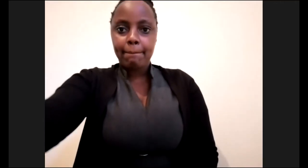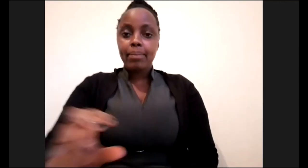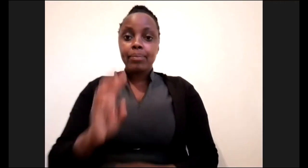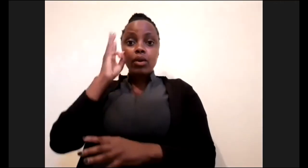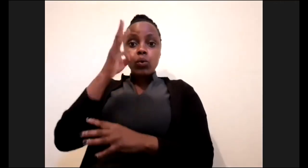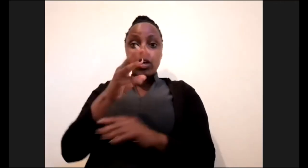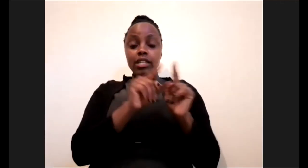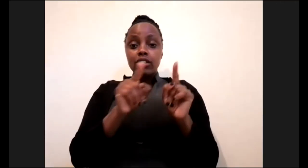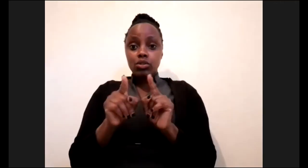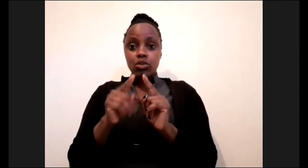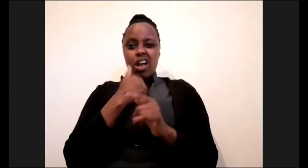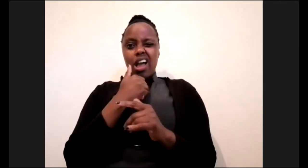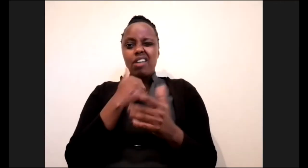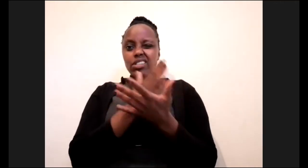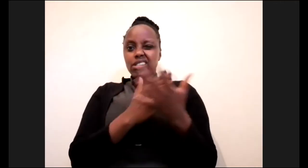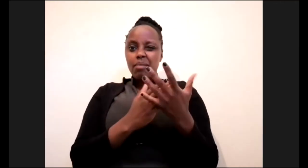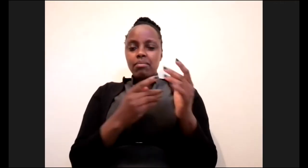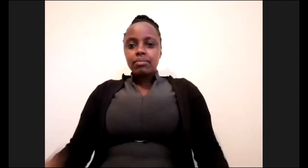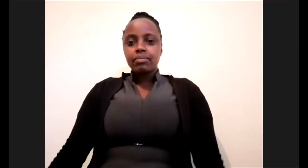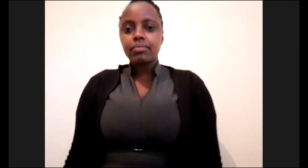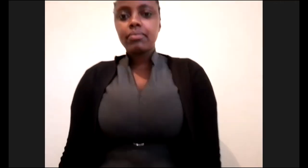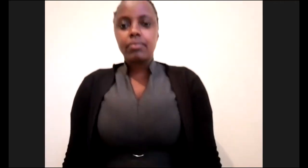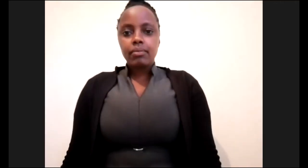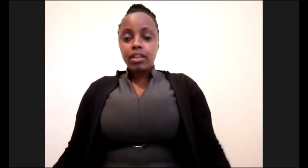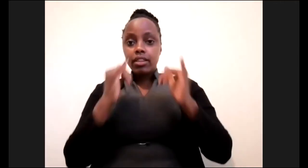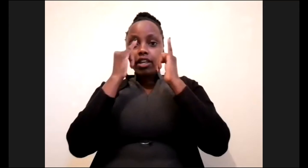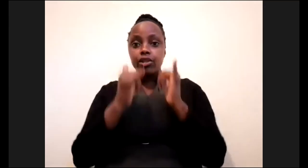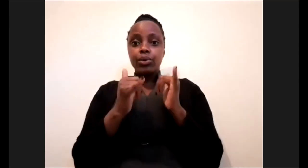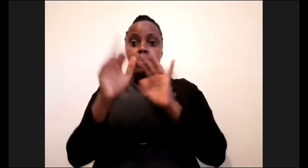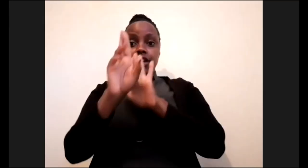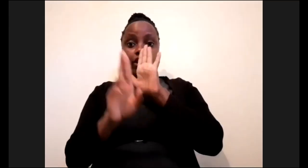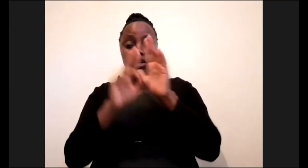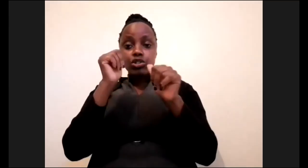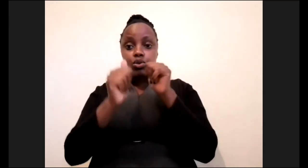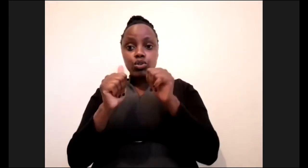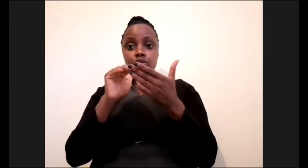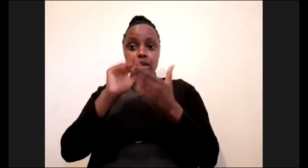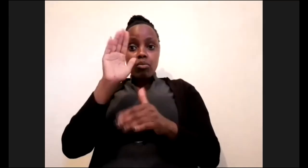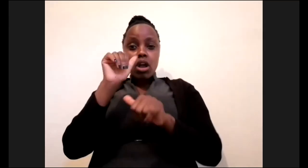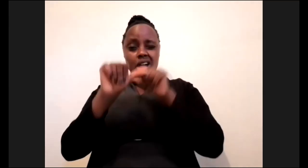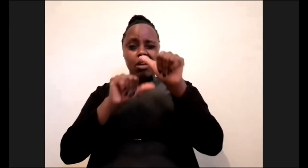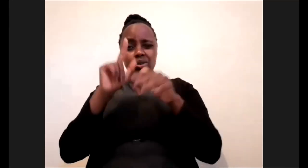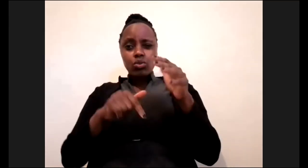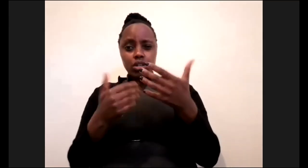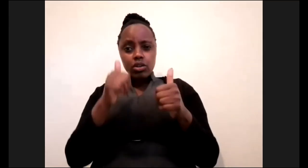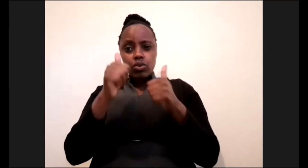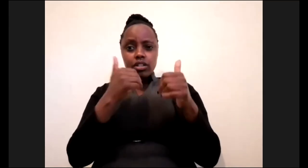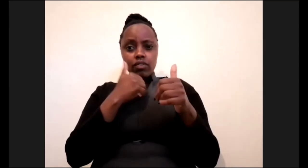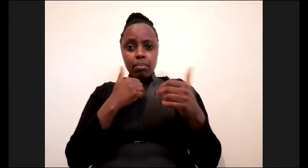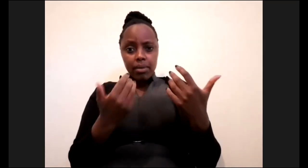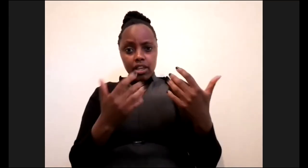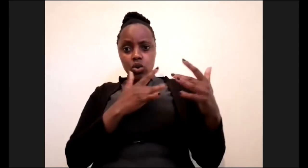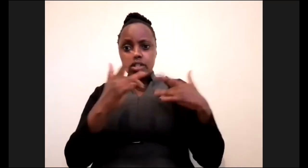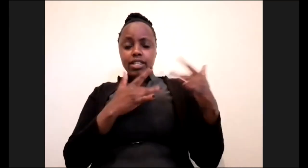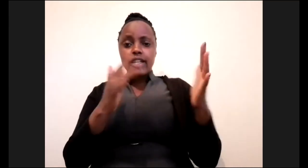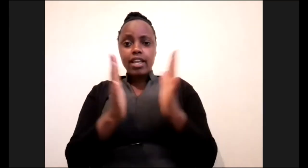tackle some aspect of the new regulations. Will be the one which is we concern also a